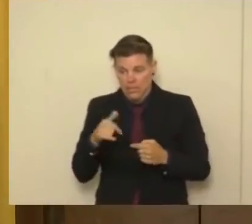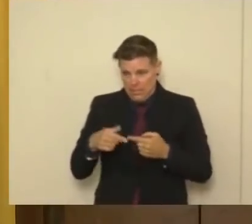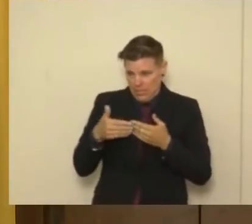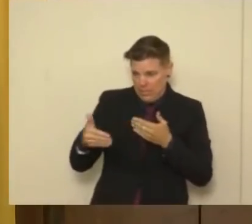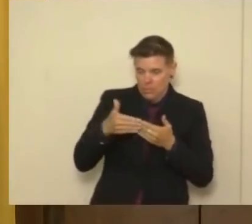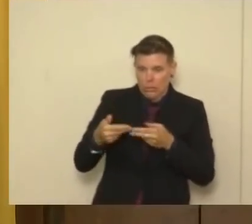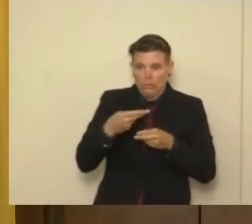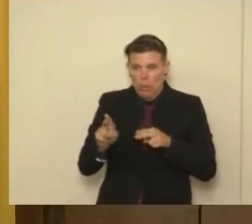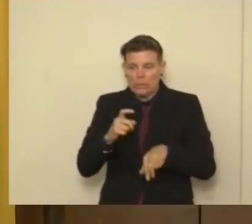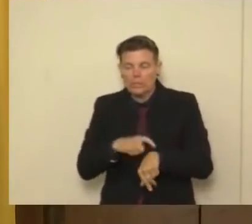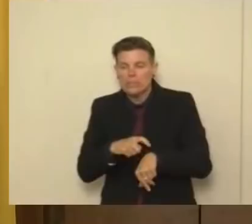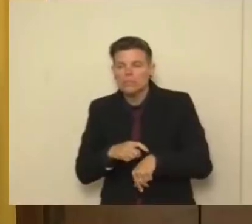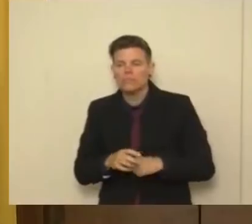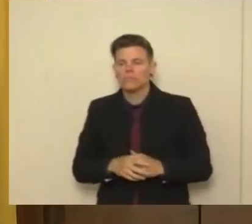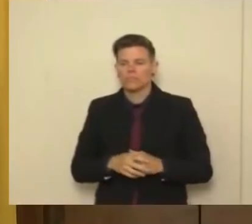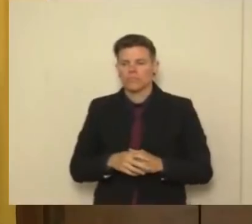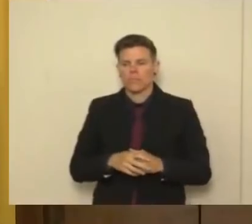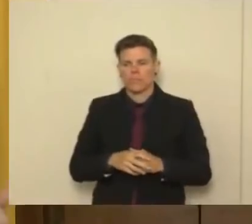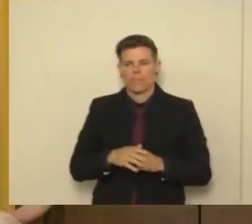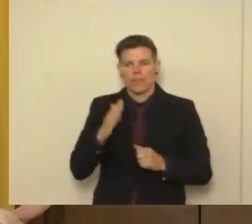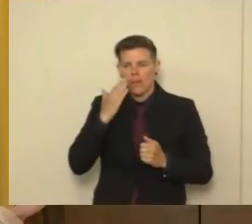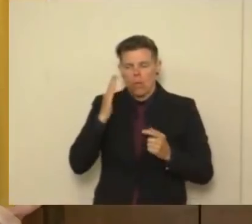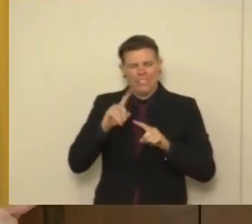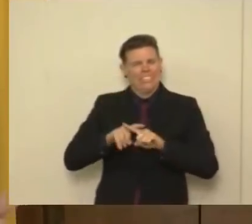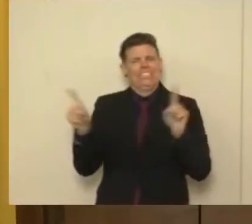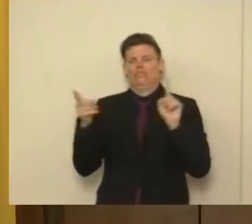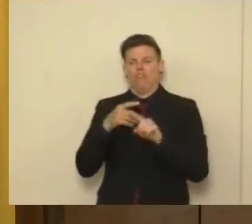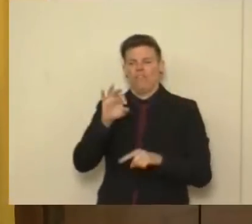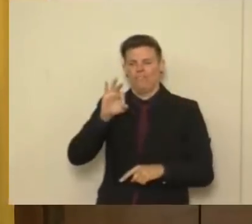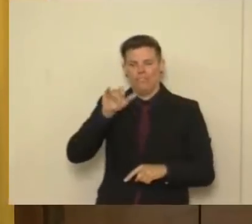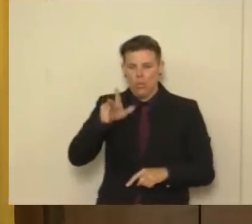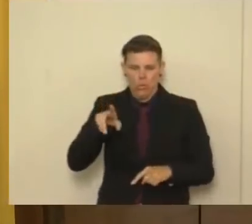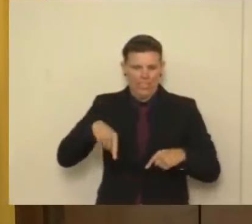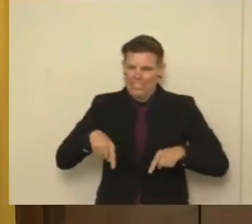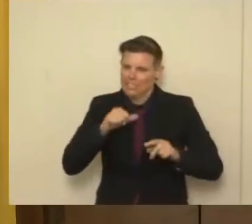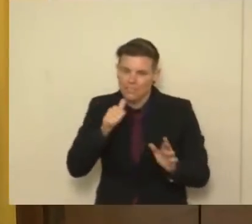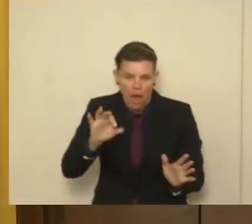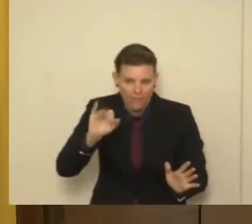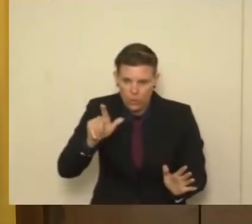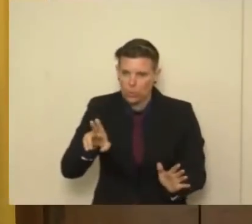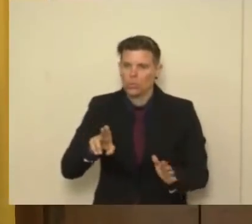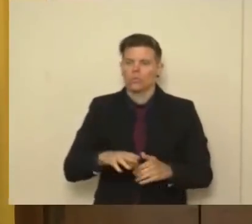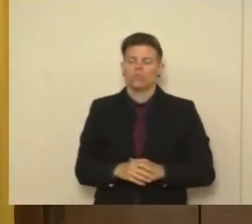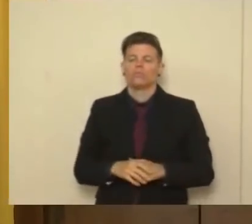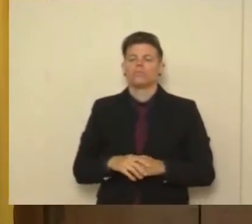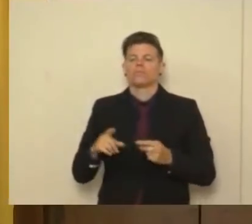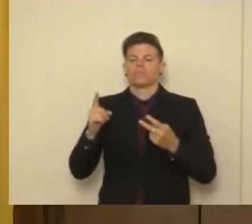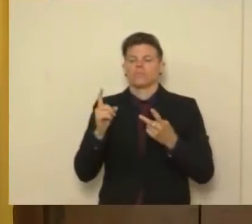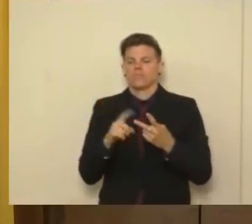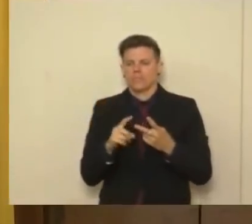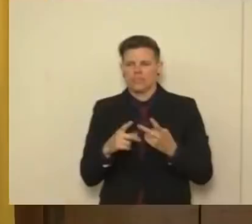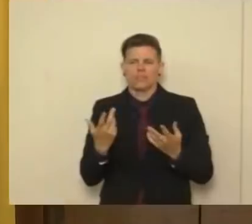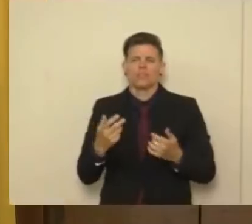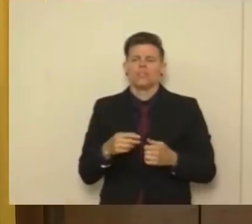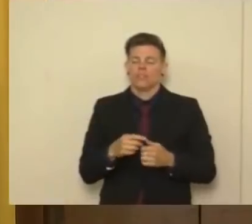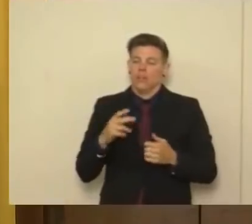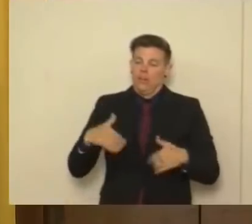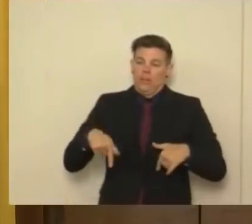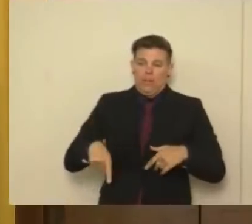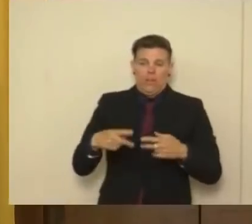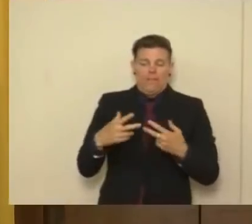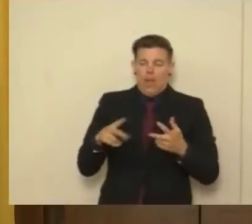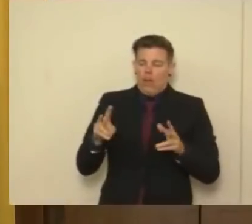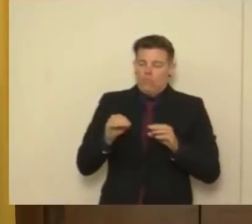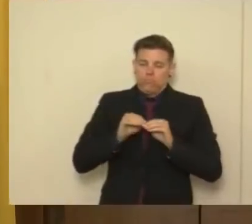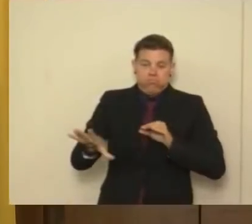so much different than the flu. A, it's not the flu. B, incredibly contagious. C,